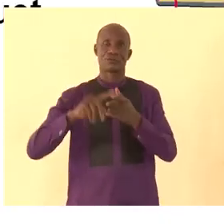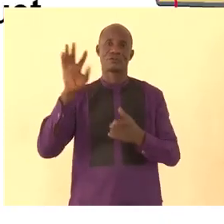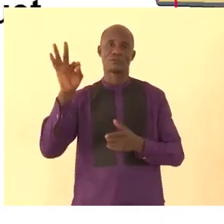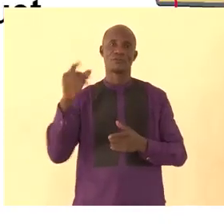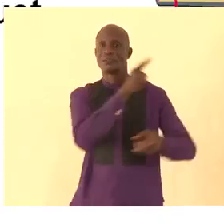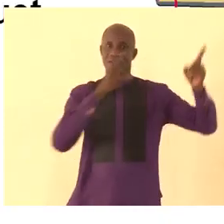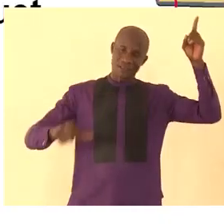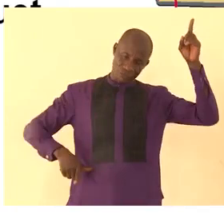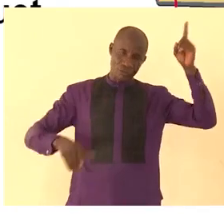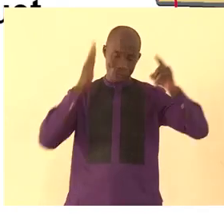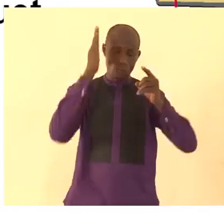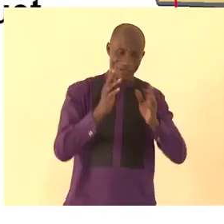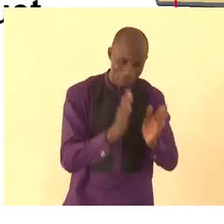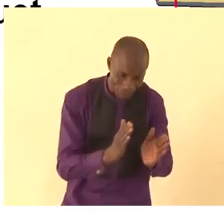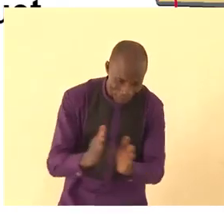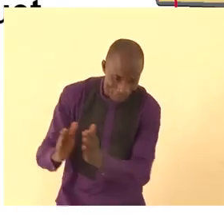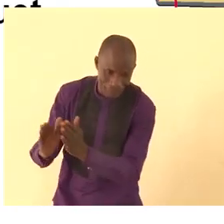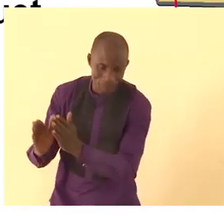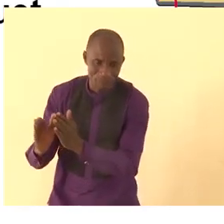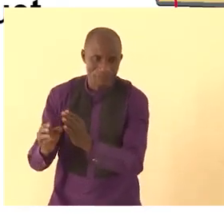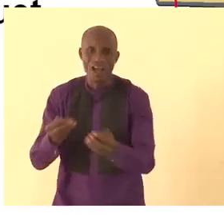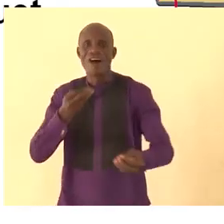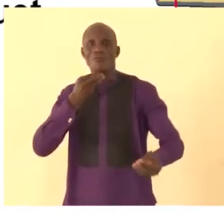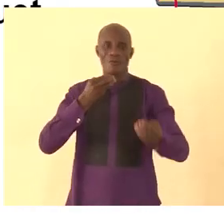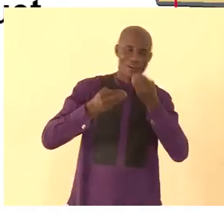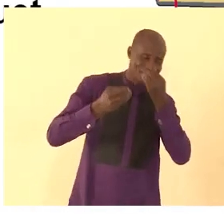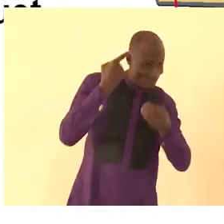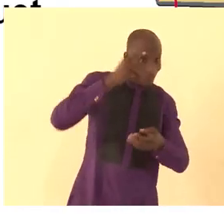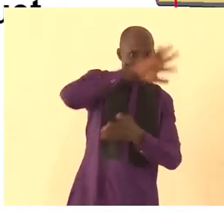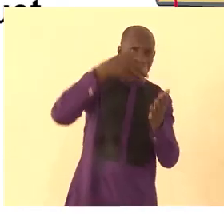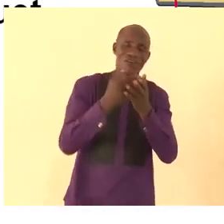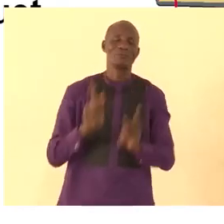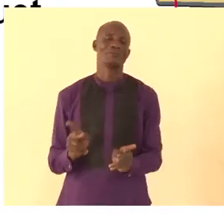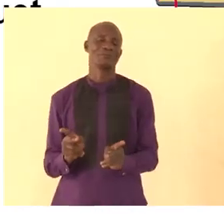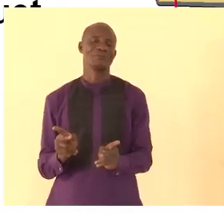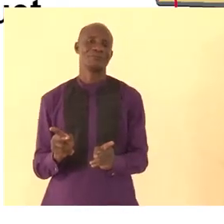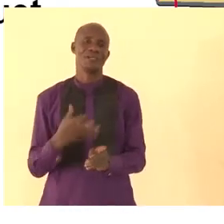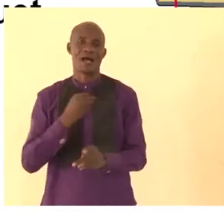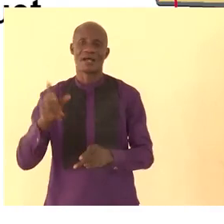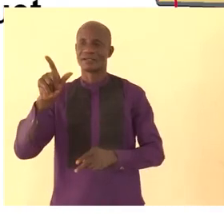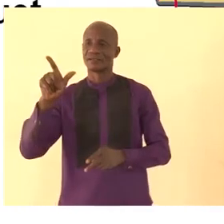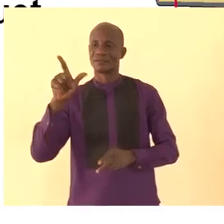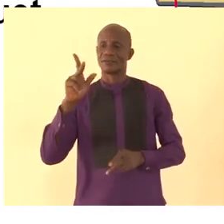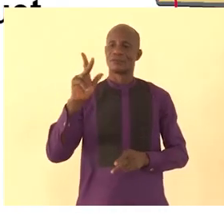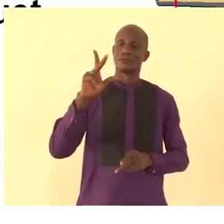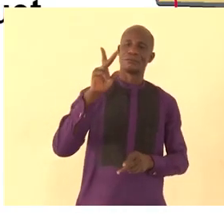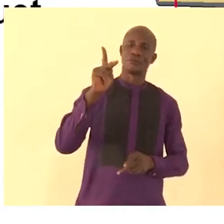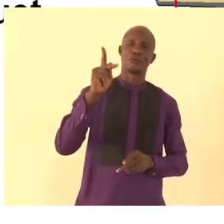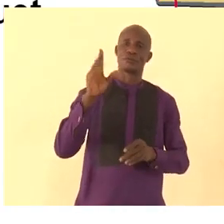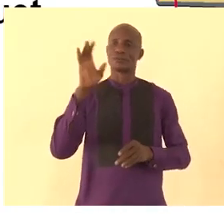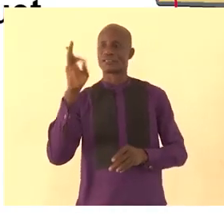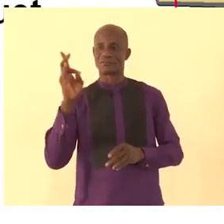9, the Lord of hosts will prepare a lavish banquet for all people. And Luke 7, 24